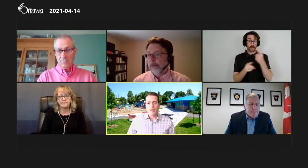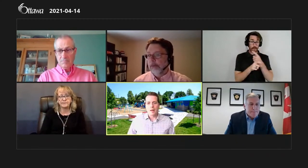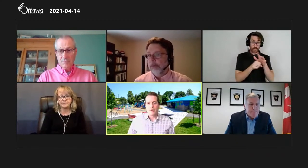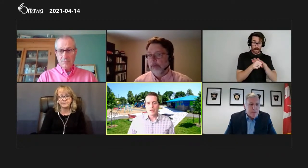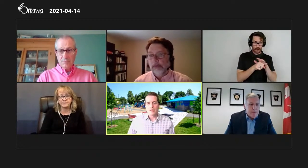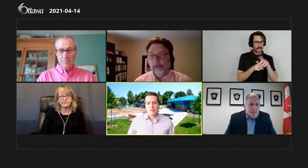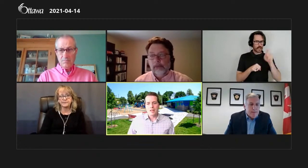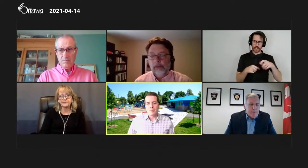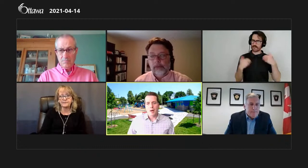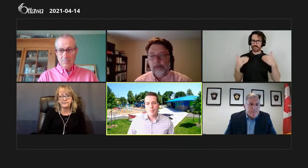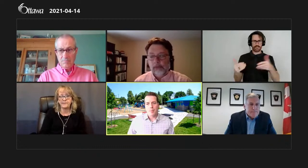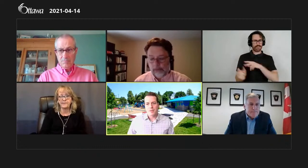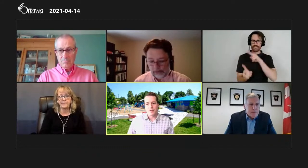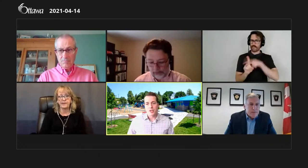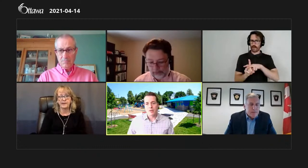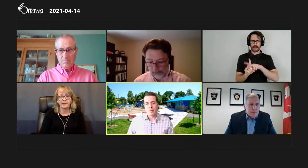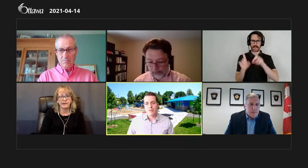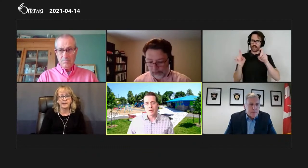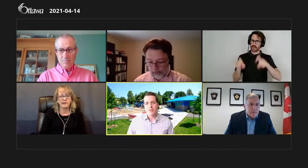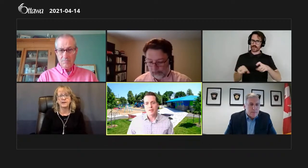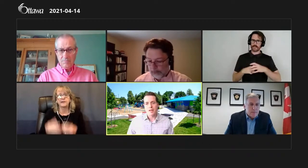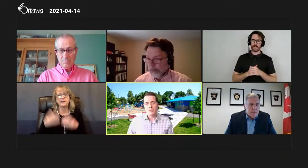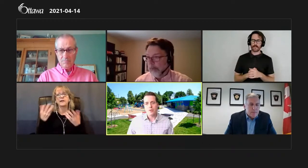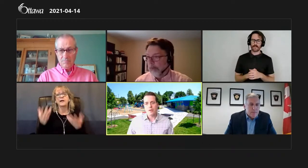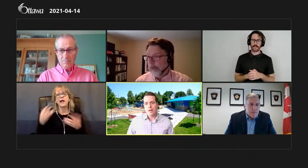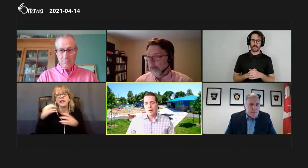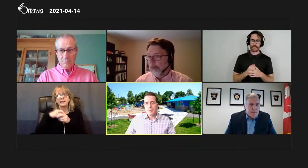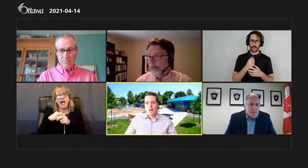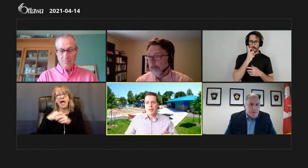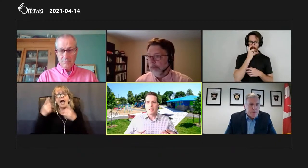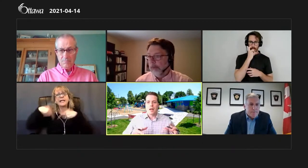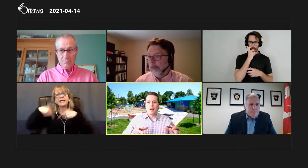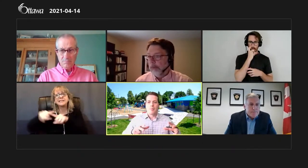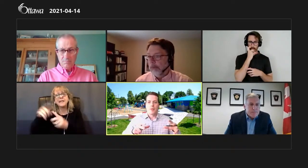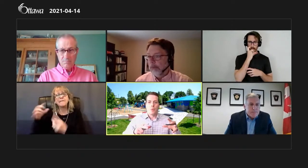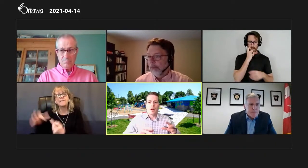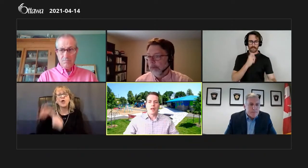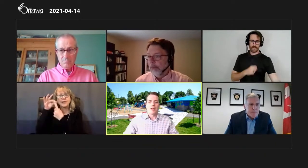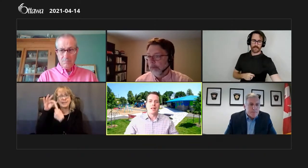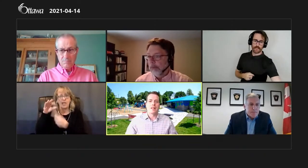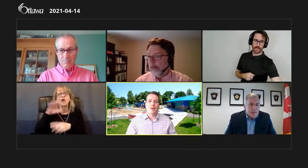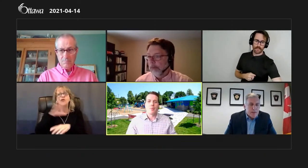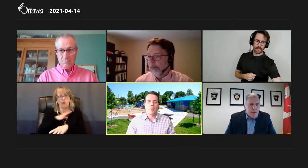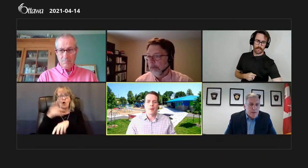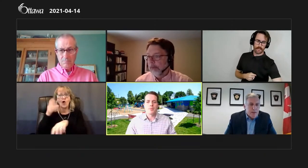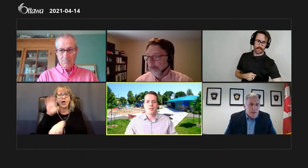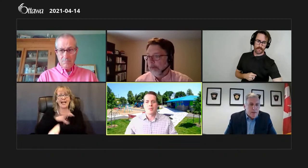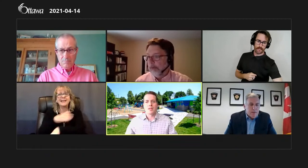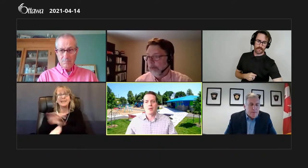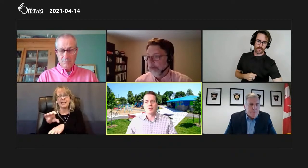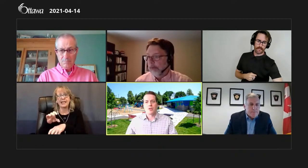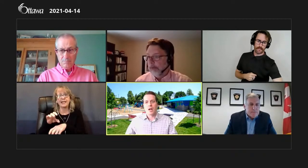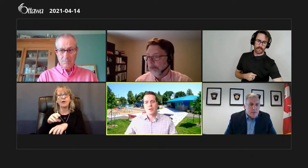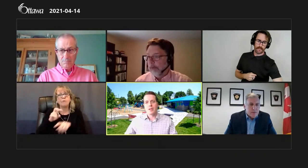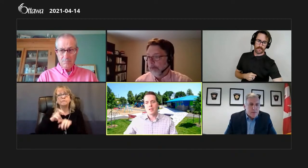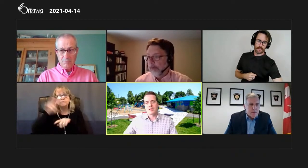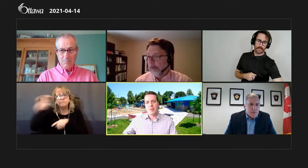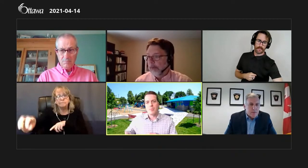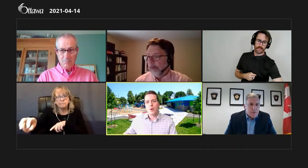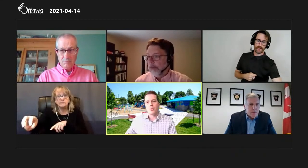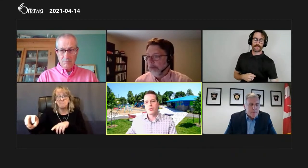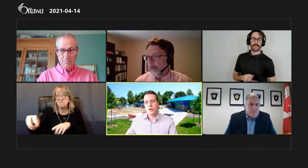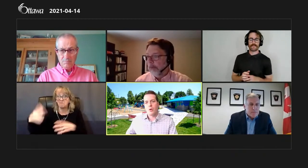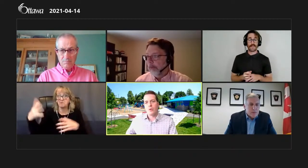priority neighborhoods, the pop-ups have generally been very successful, but when we identify pop-ups, sometimes they're not within the